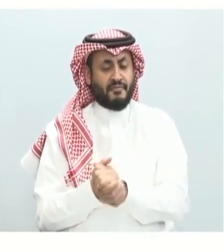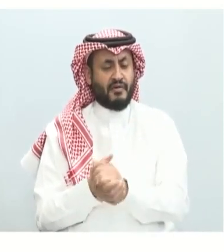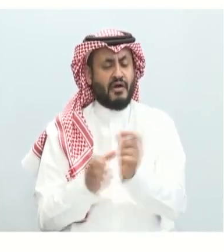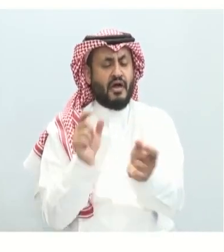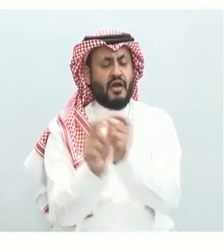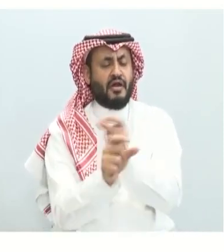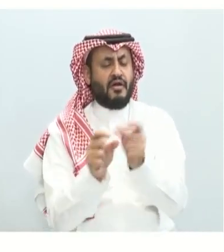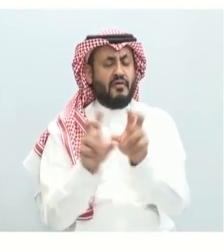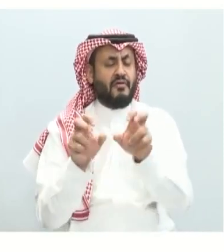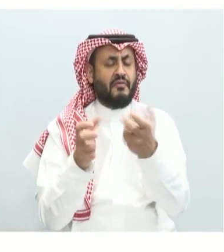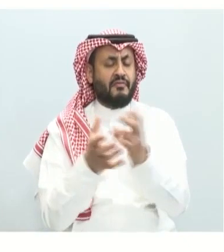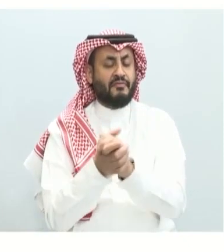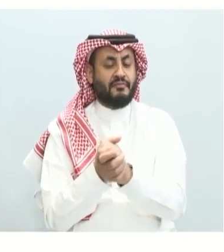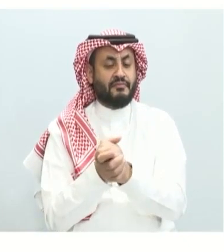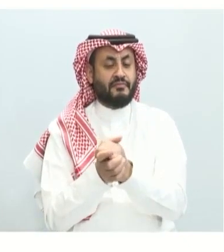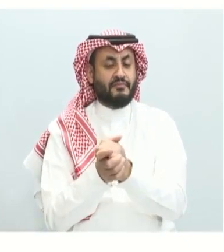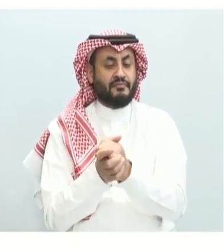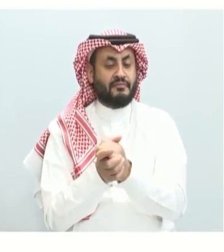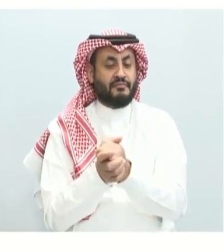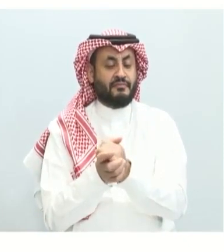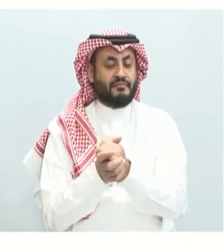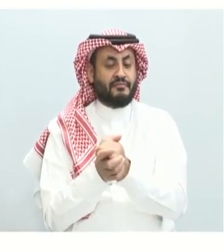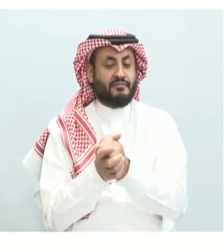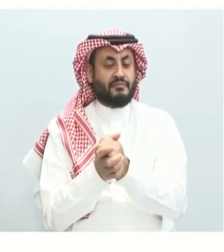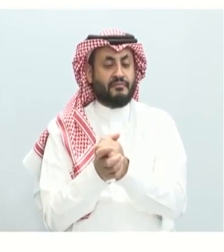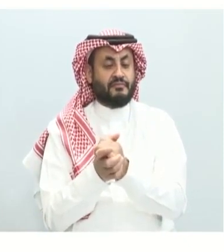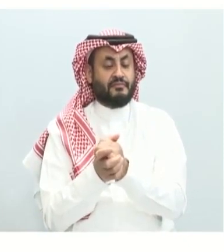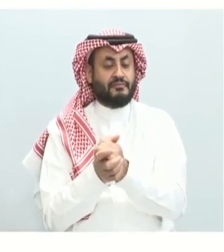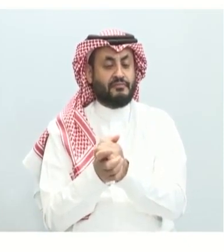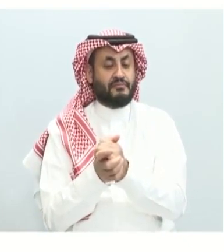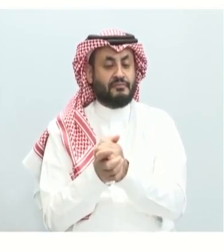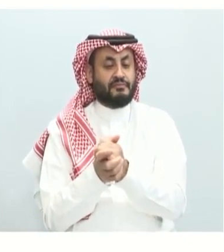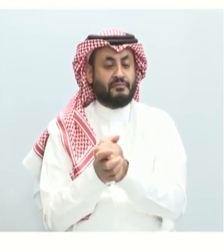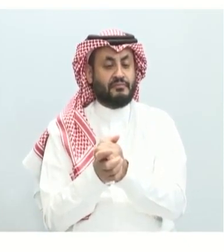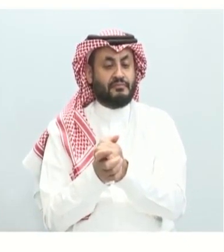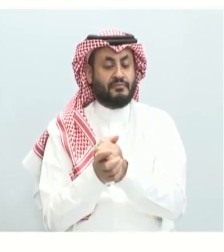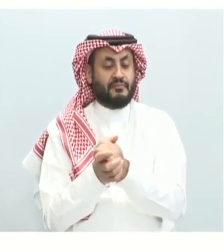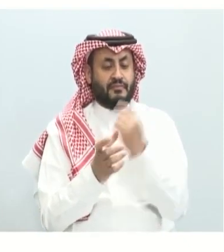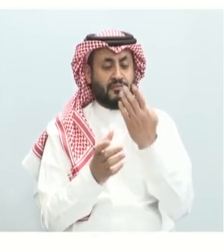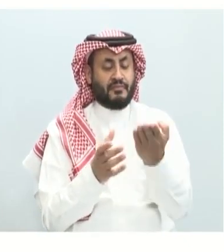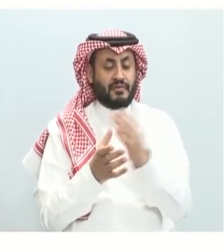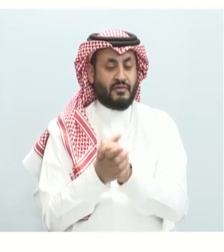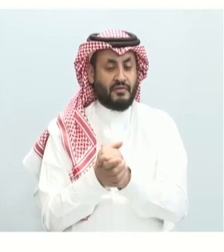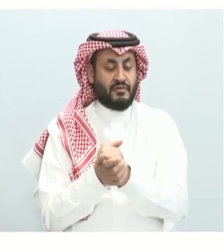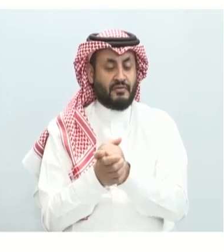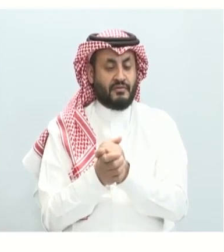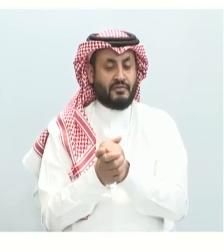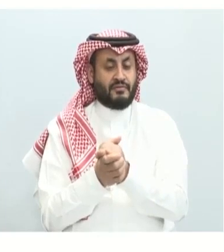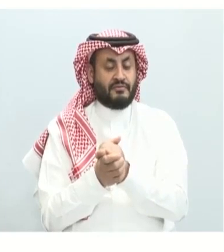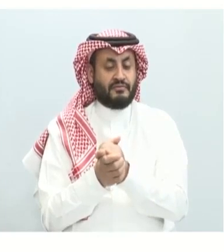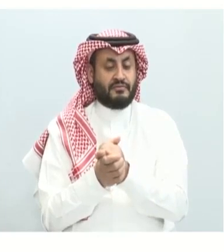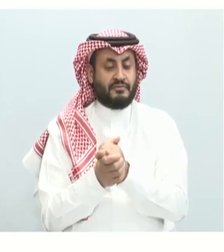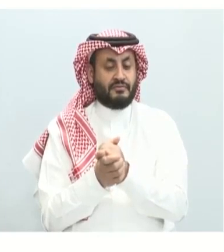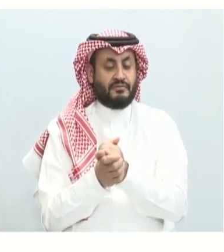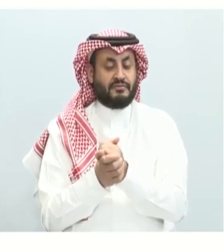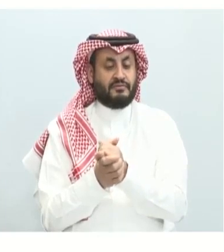baby, and here we have letters. And we said that try to have a look at this this picture